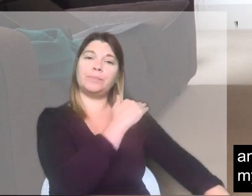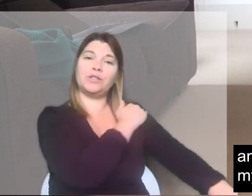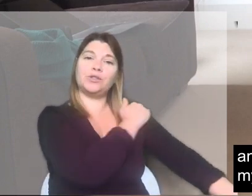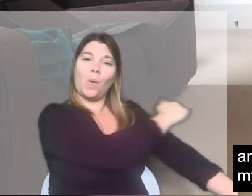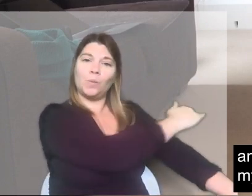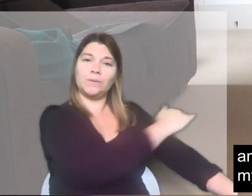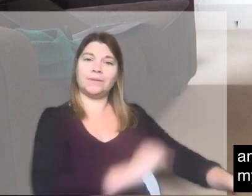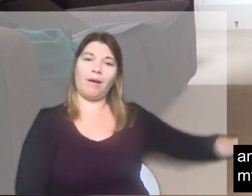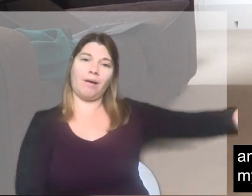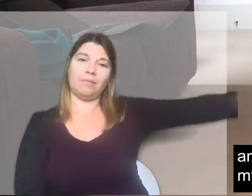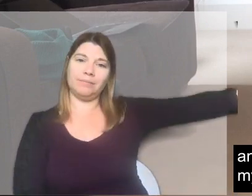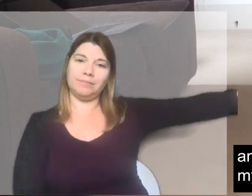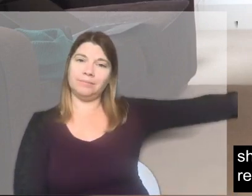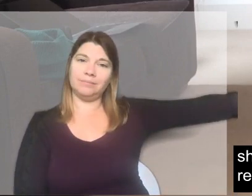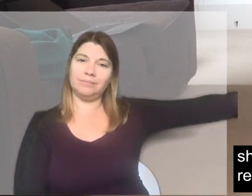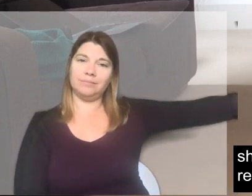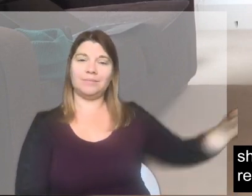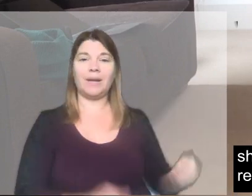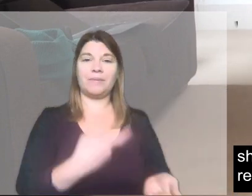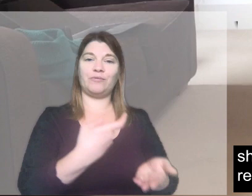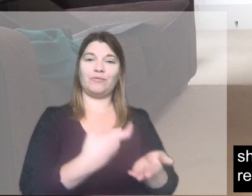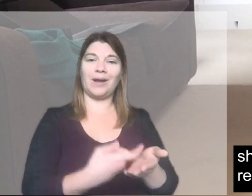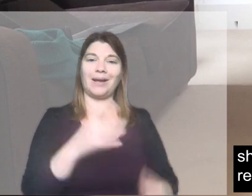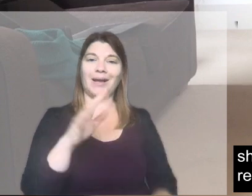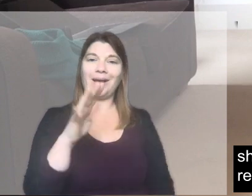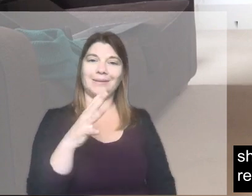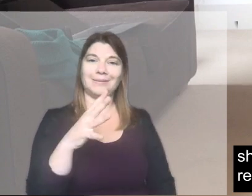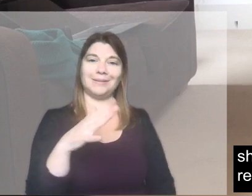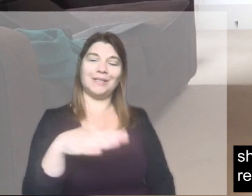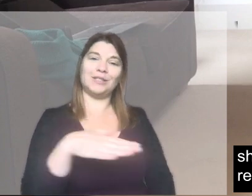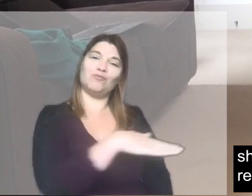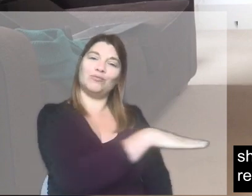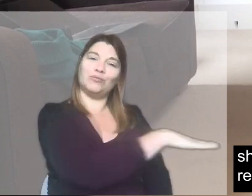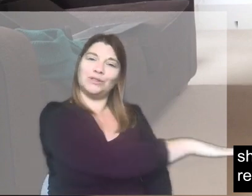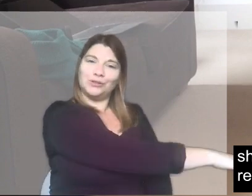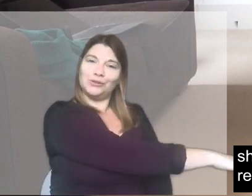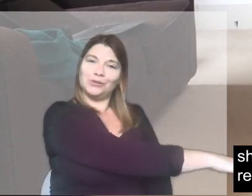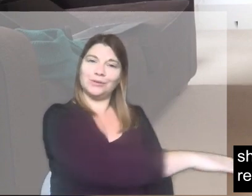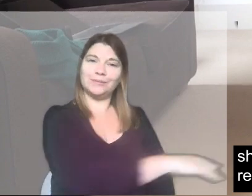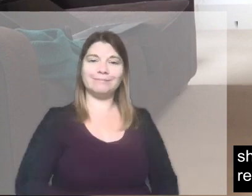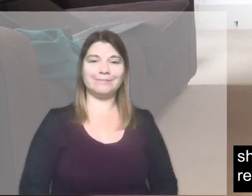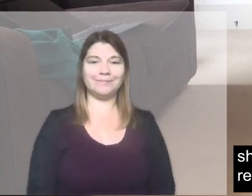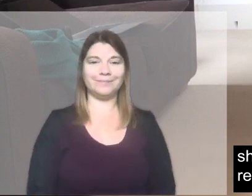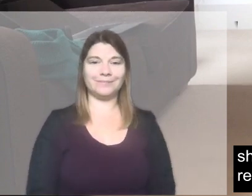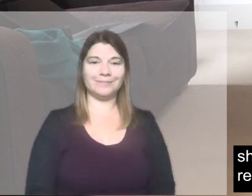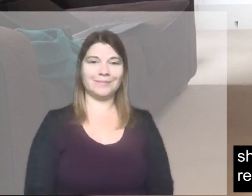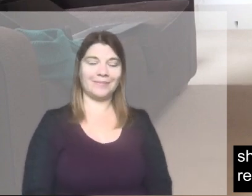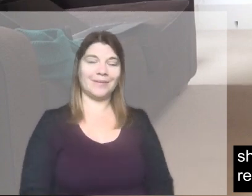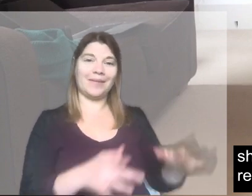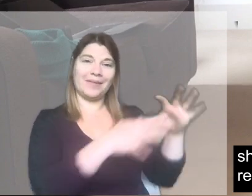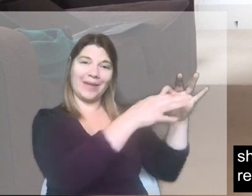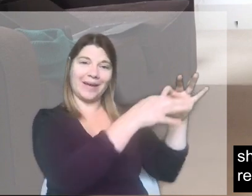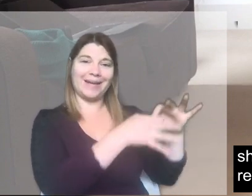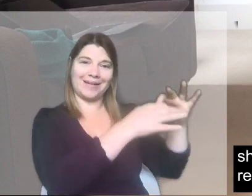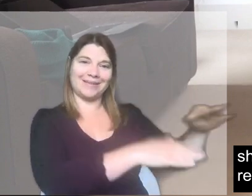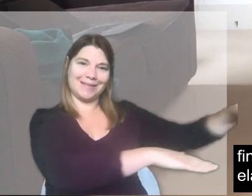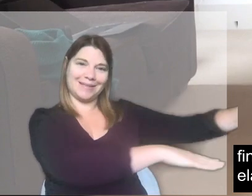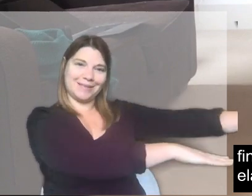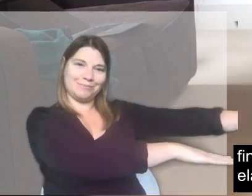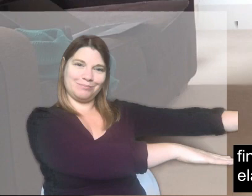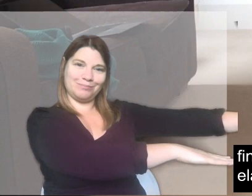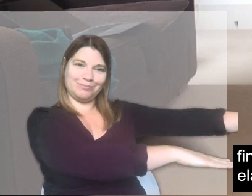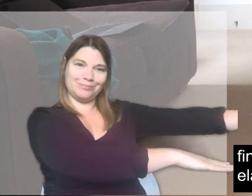arm is level with my left shoulder blade and my right hand is reaching across my body, as if